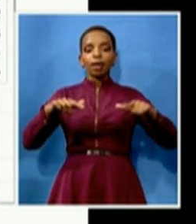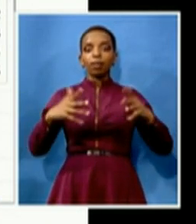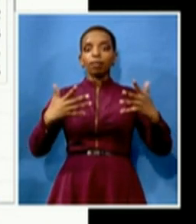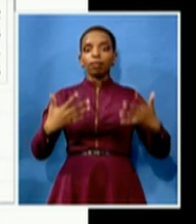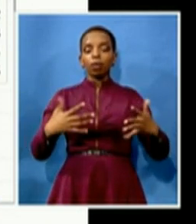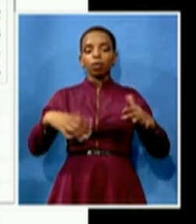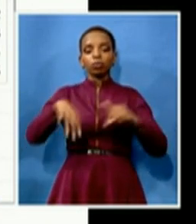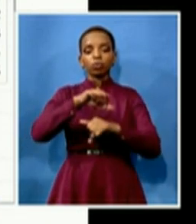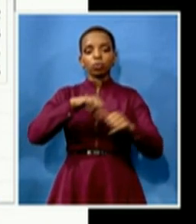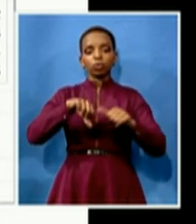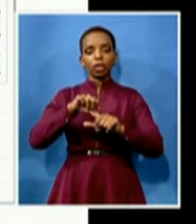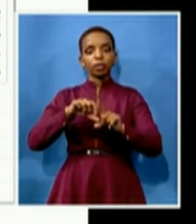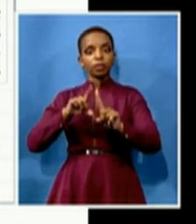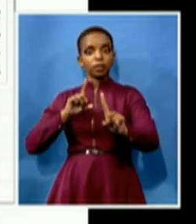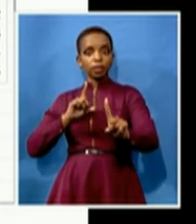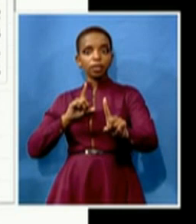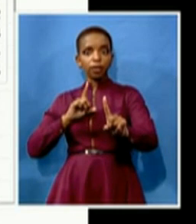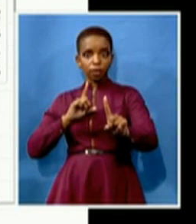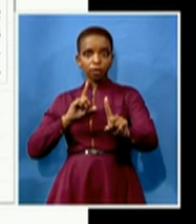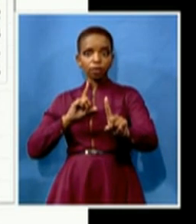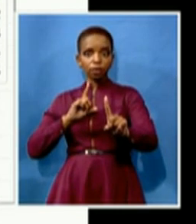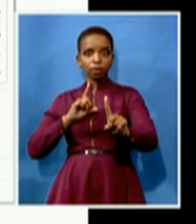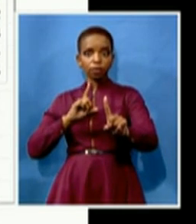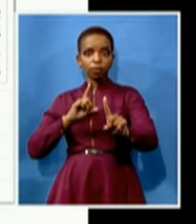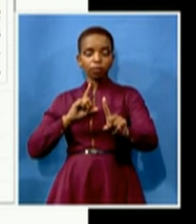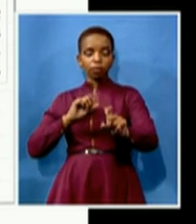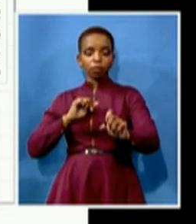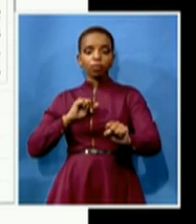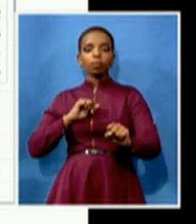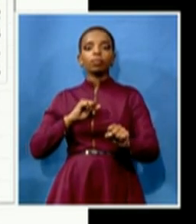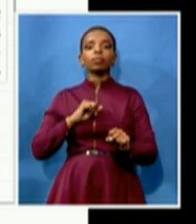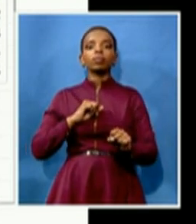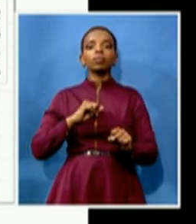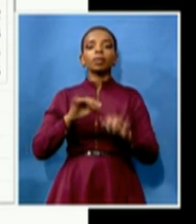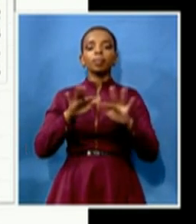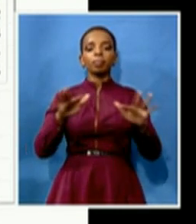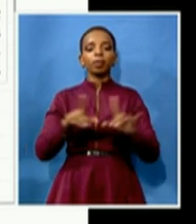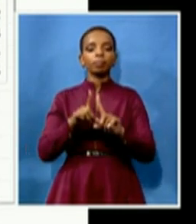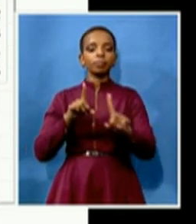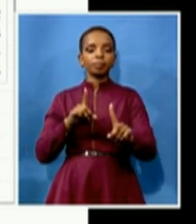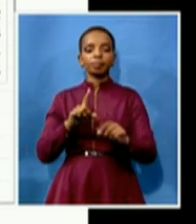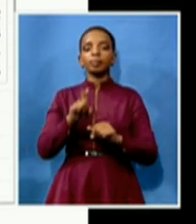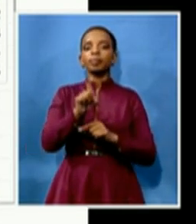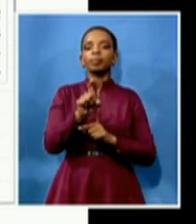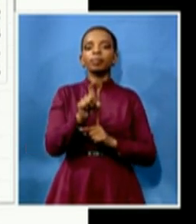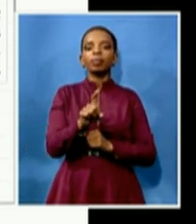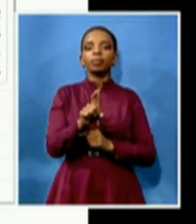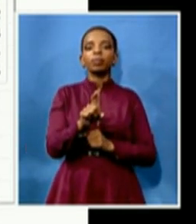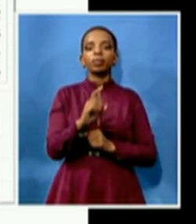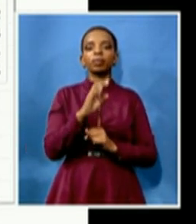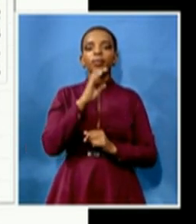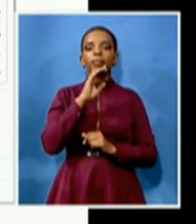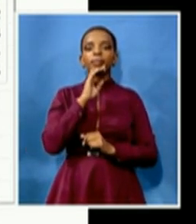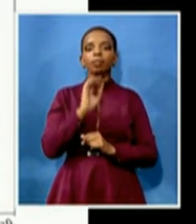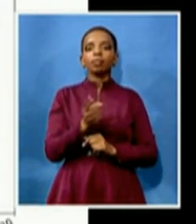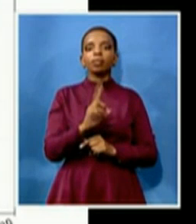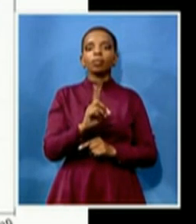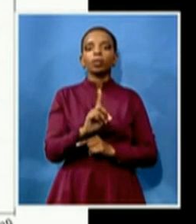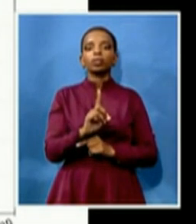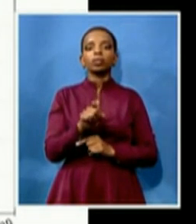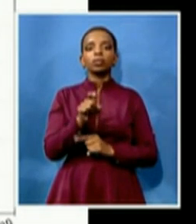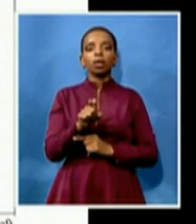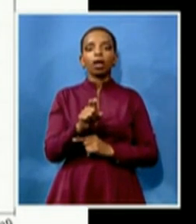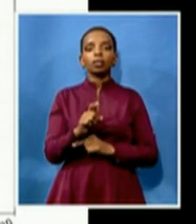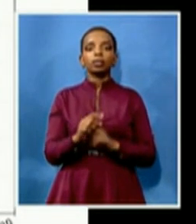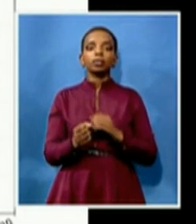is coming from before lockdown, which was, of course, very loose. This is obviously a very pessimistic picture. So let's look at the data.